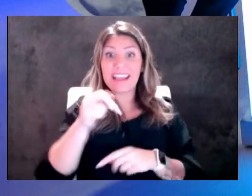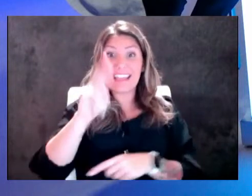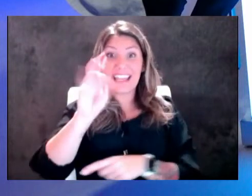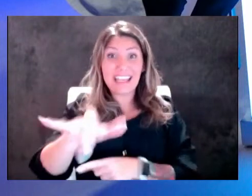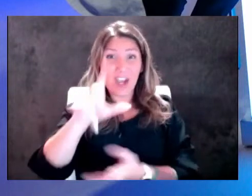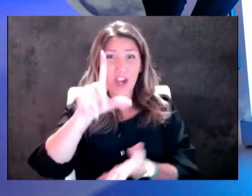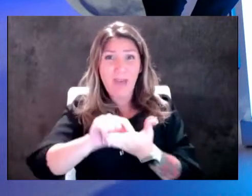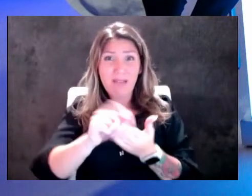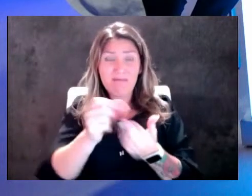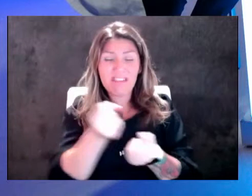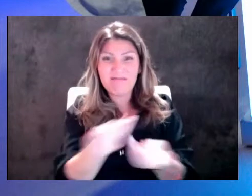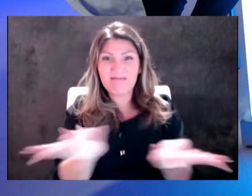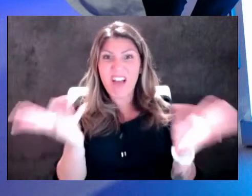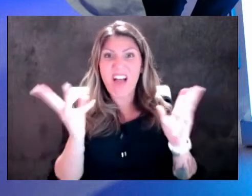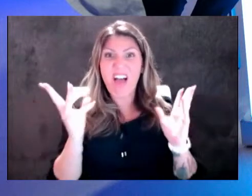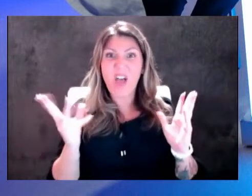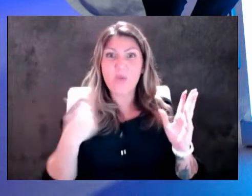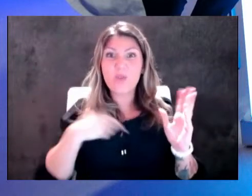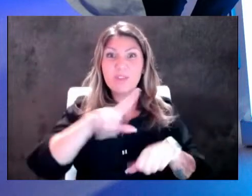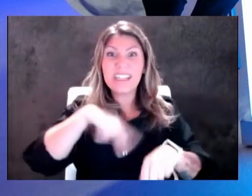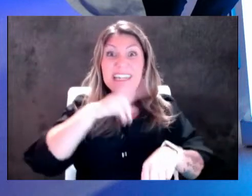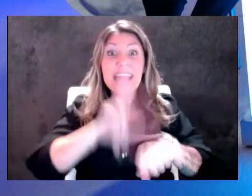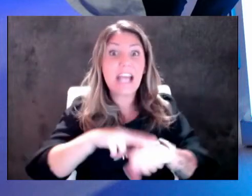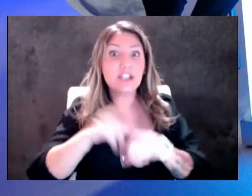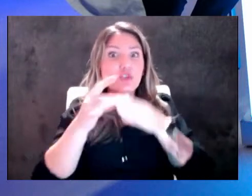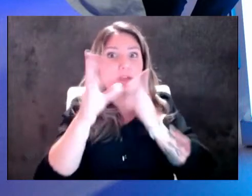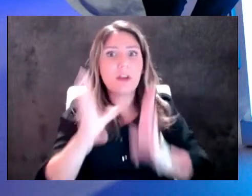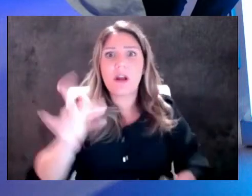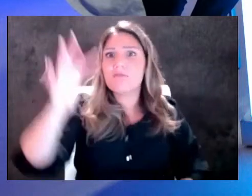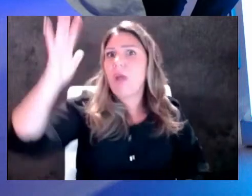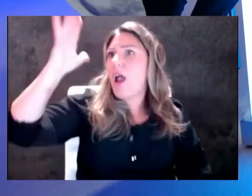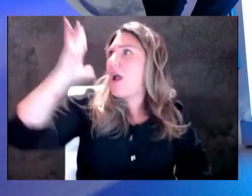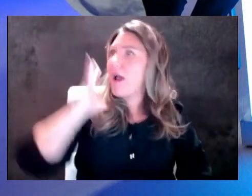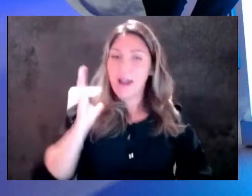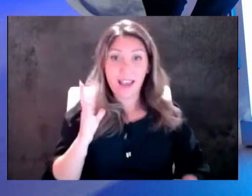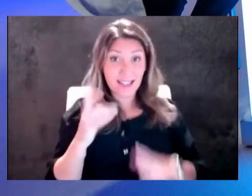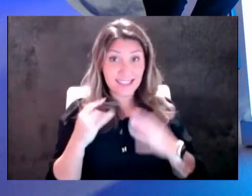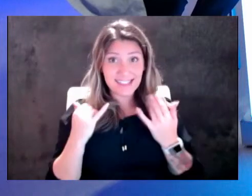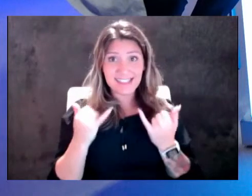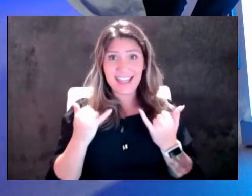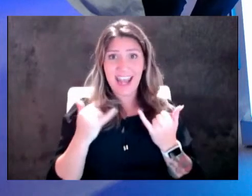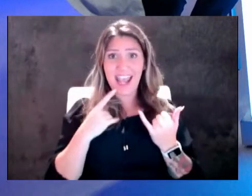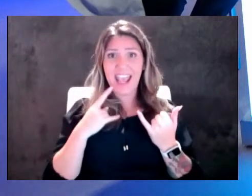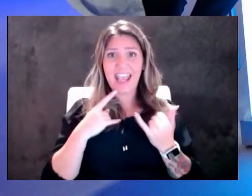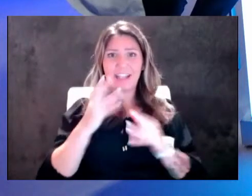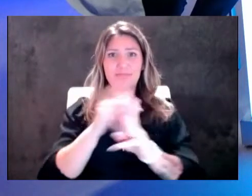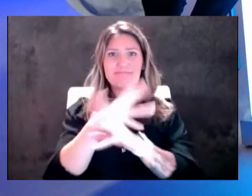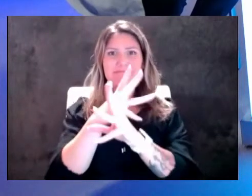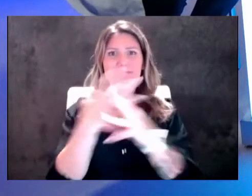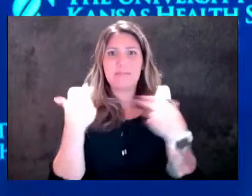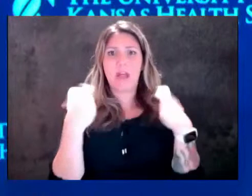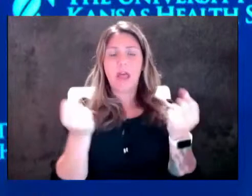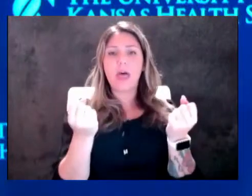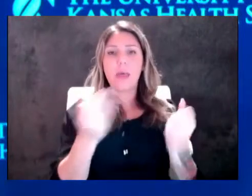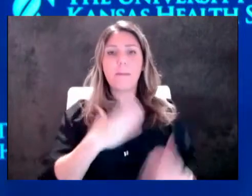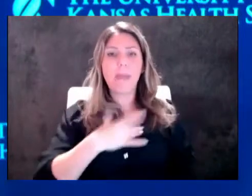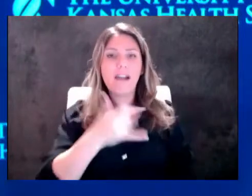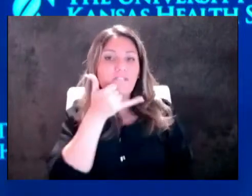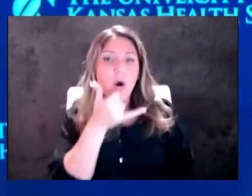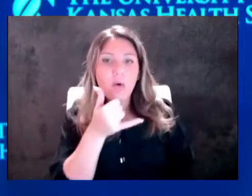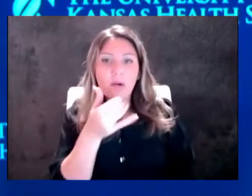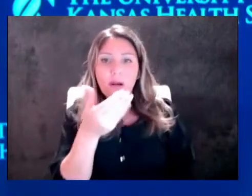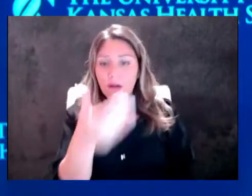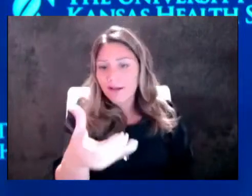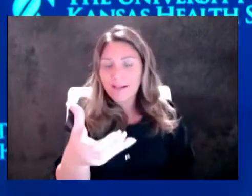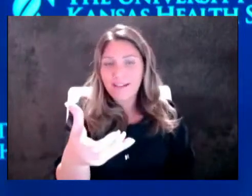were a national leader in telemedicine back then. And today, I do a telemedicine visit on my phone, and my patients have their phone.